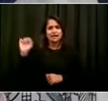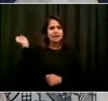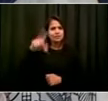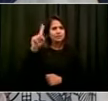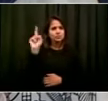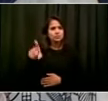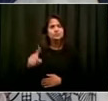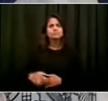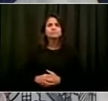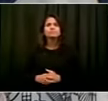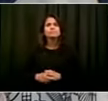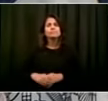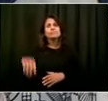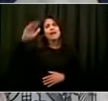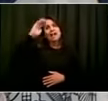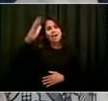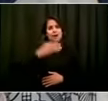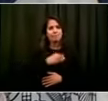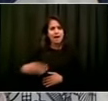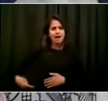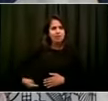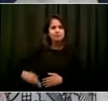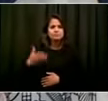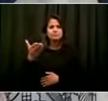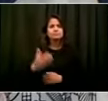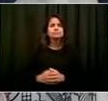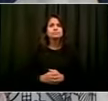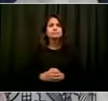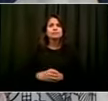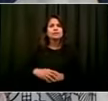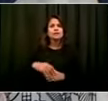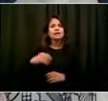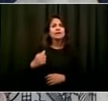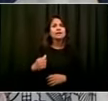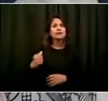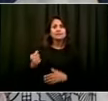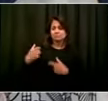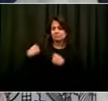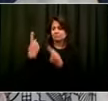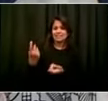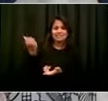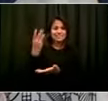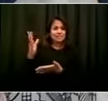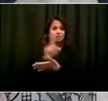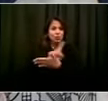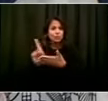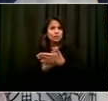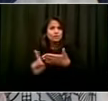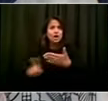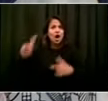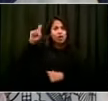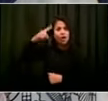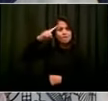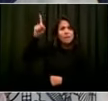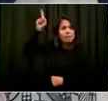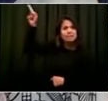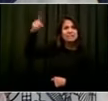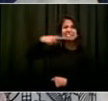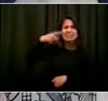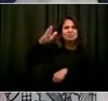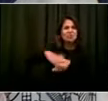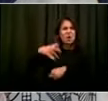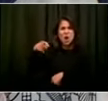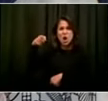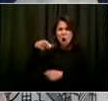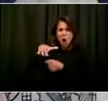For more than a week, the governor has been stressing this importance of local enforcement to stop mass gatherings here in the city and ensure mask